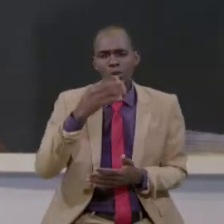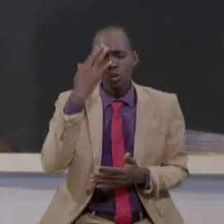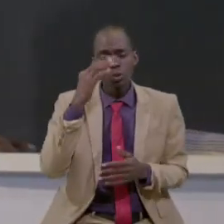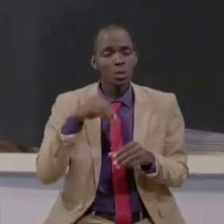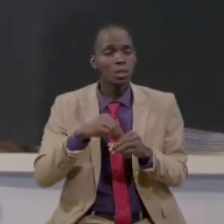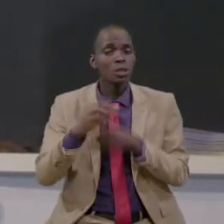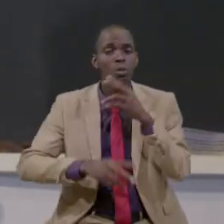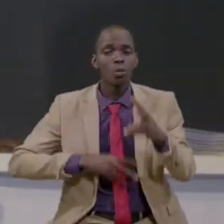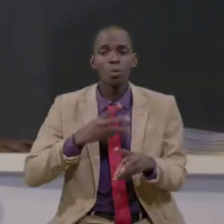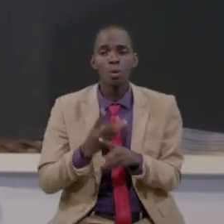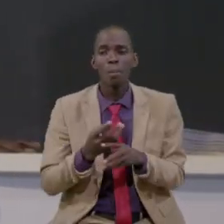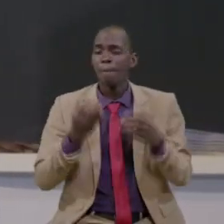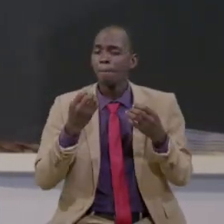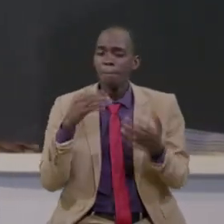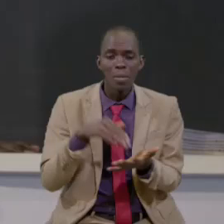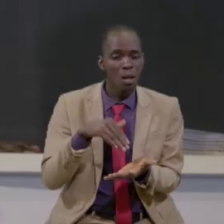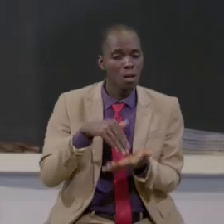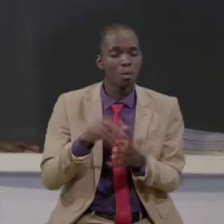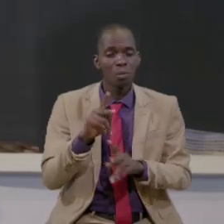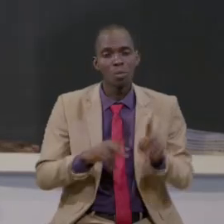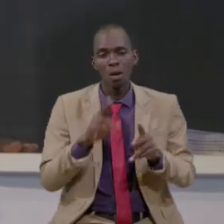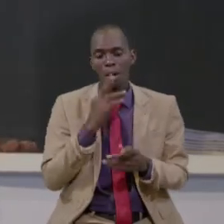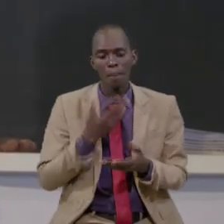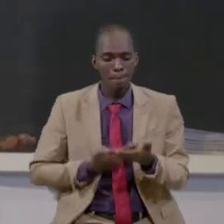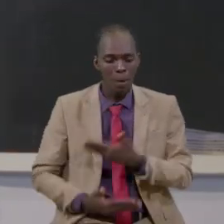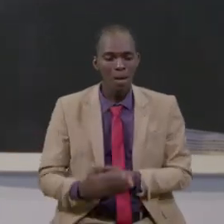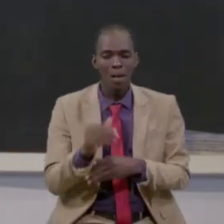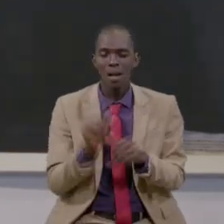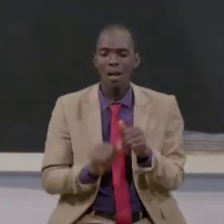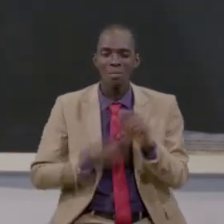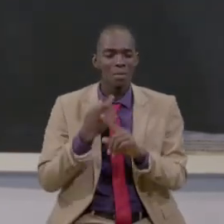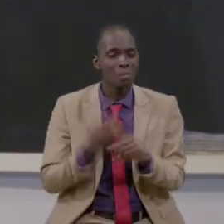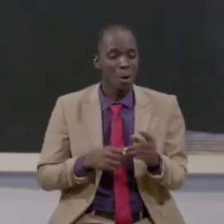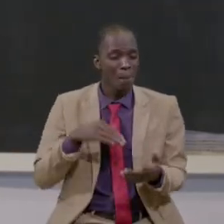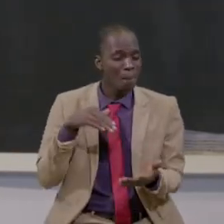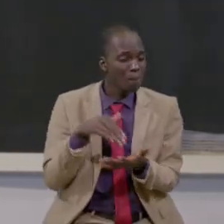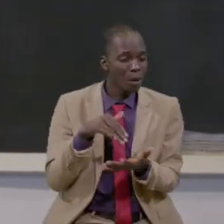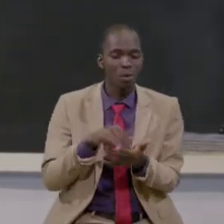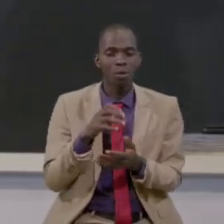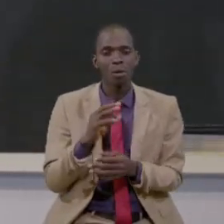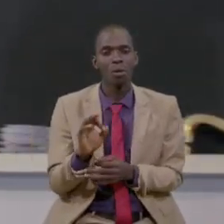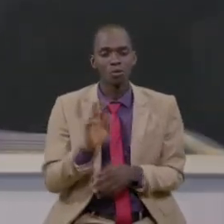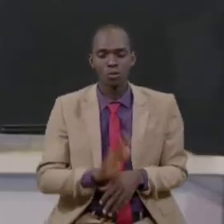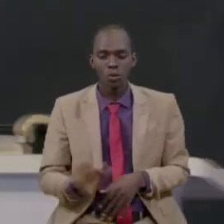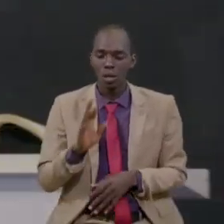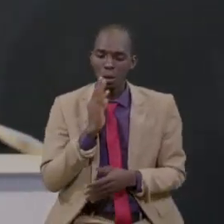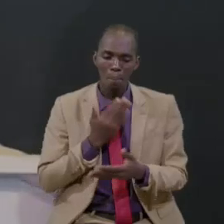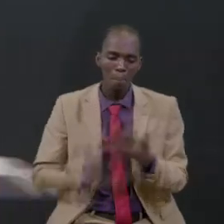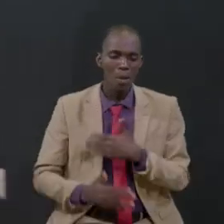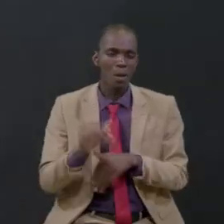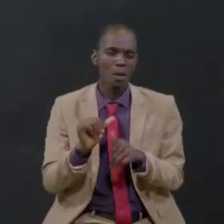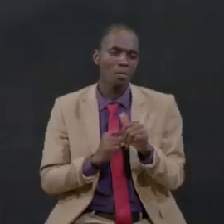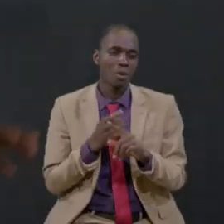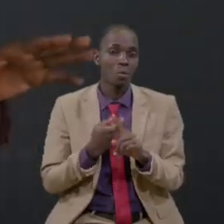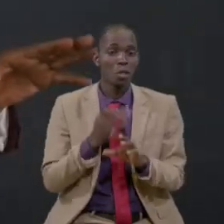born every month? Millions, millions of children are born every month. So if you stay in